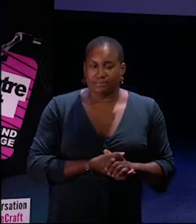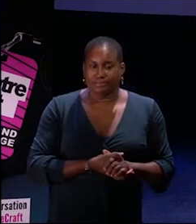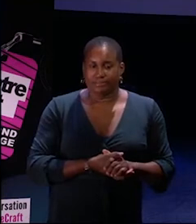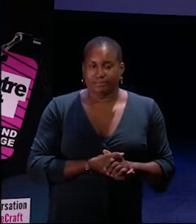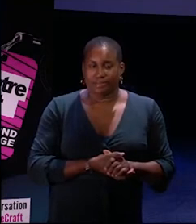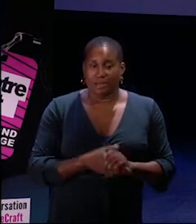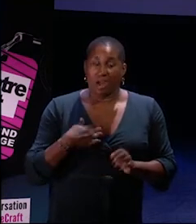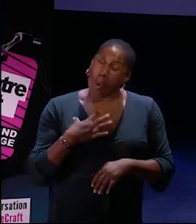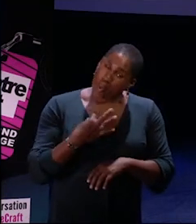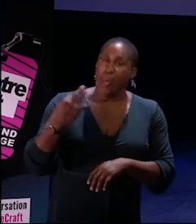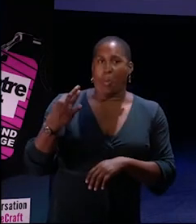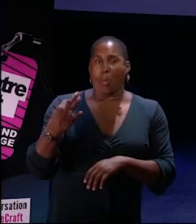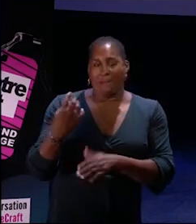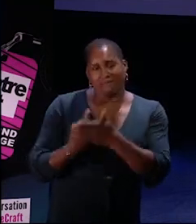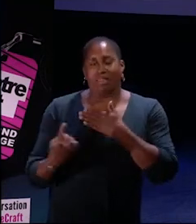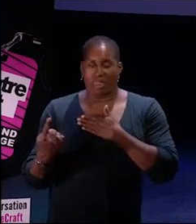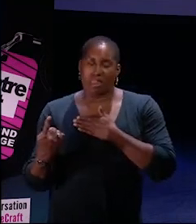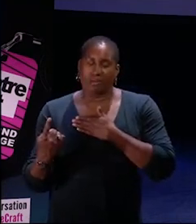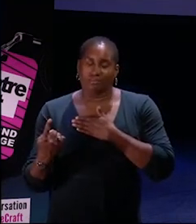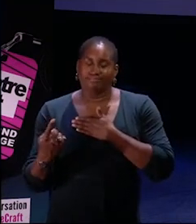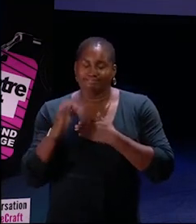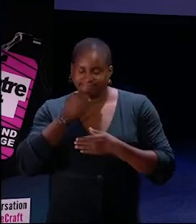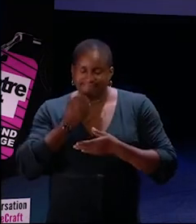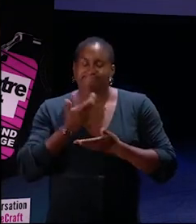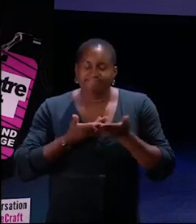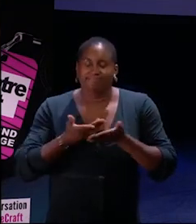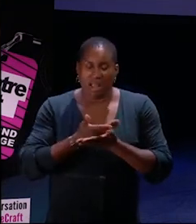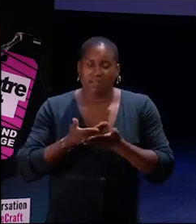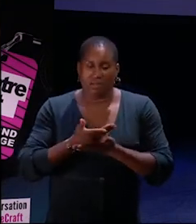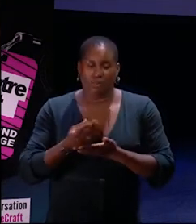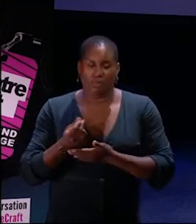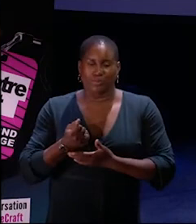I chose to be freelance, actually, which I'm sure we'll talk about in a bit.